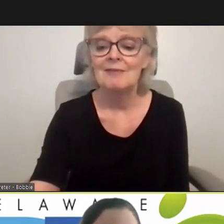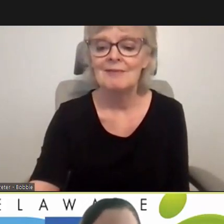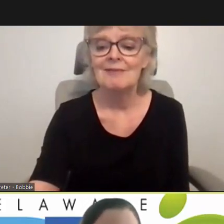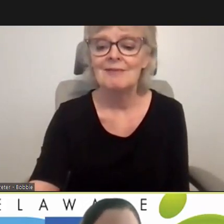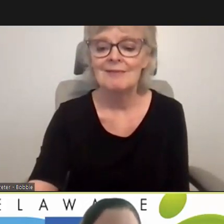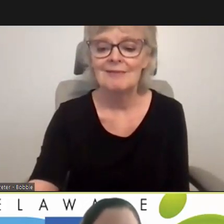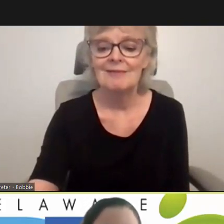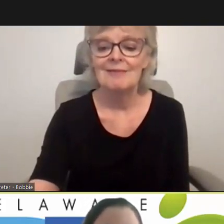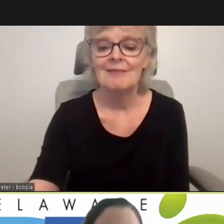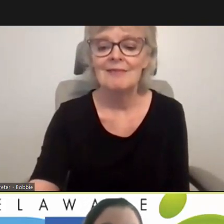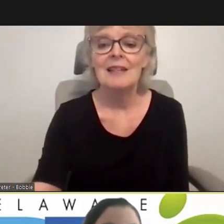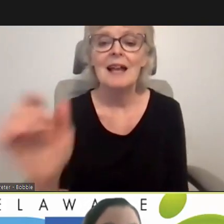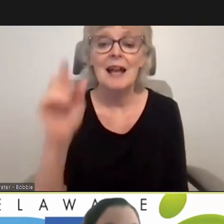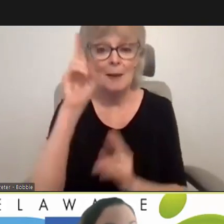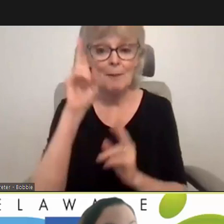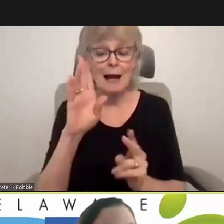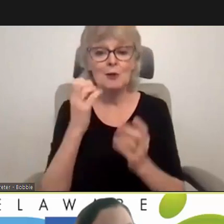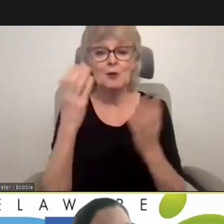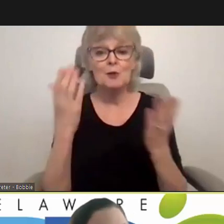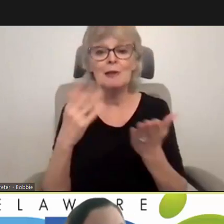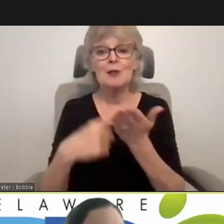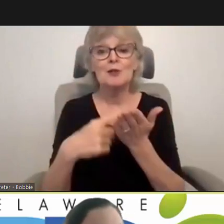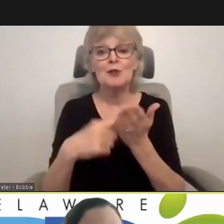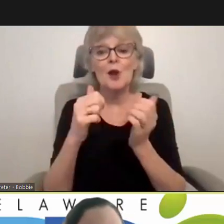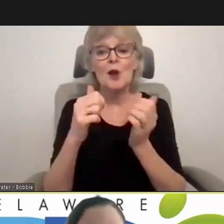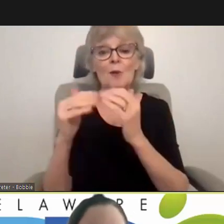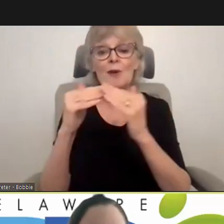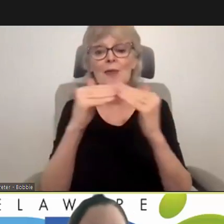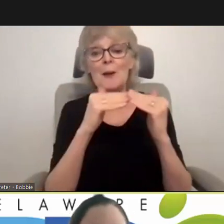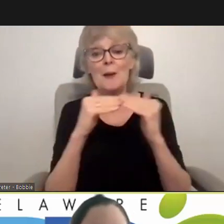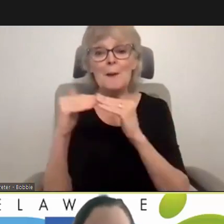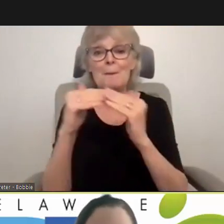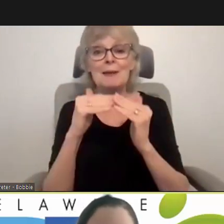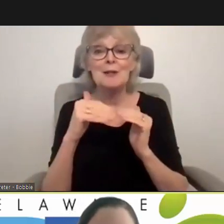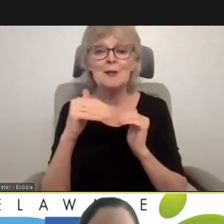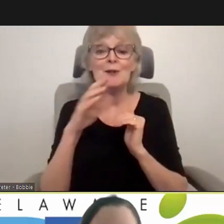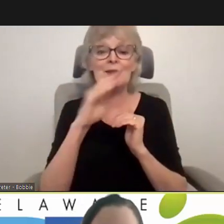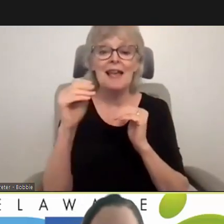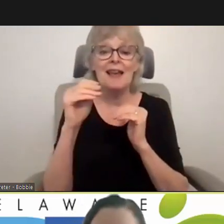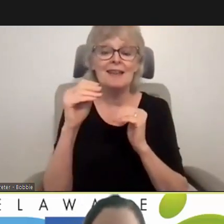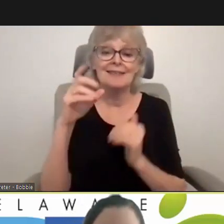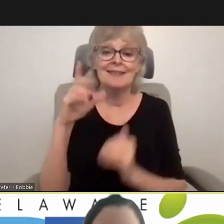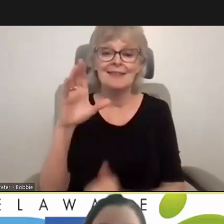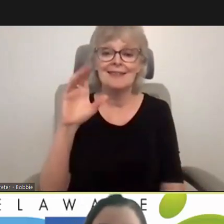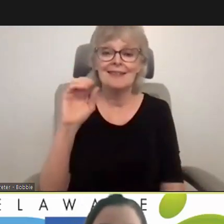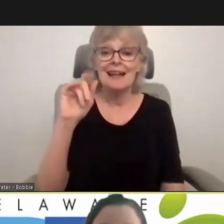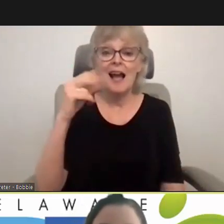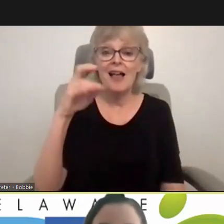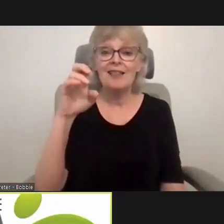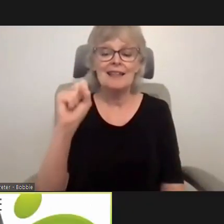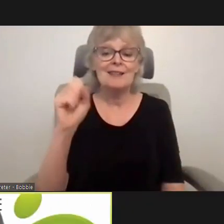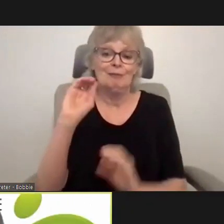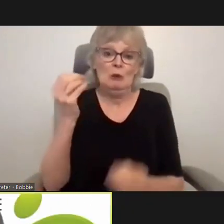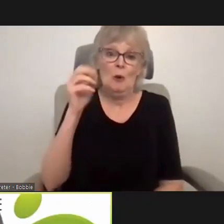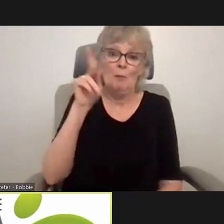colleagues today. I do not have a PowerPoint, so you will just have to be me this entire time,